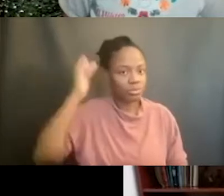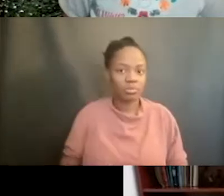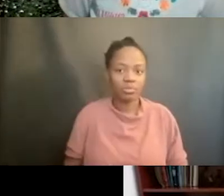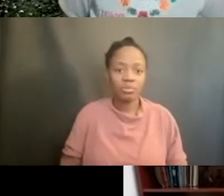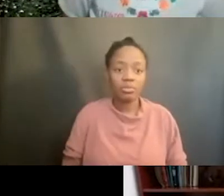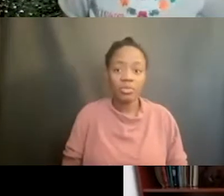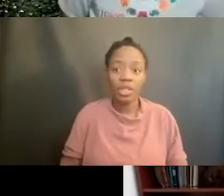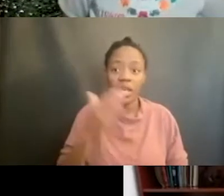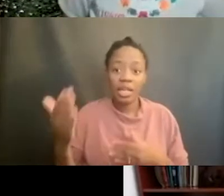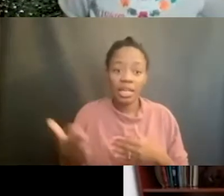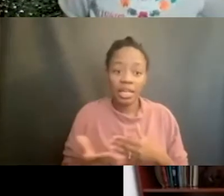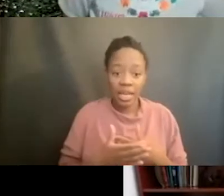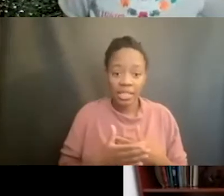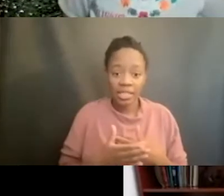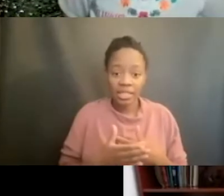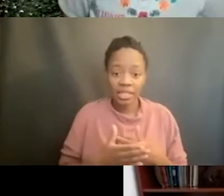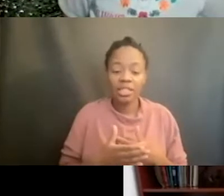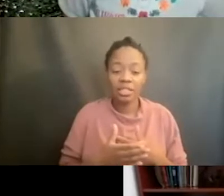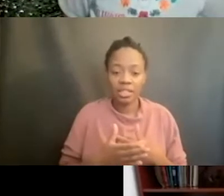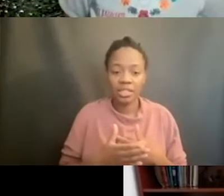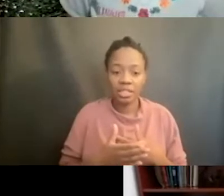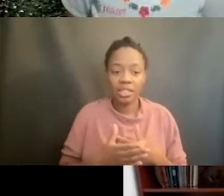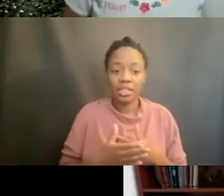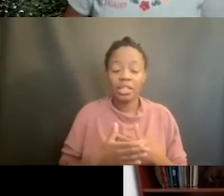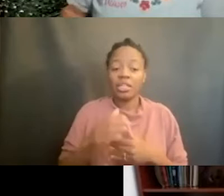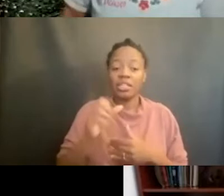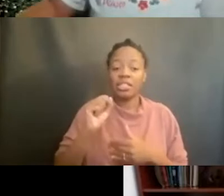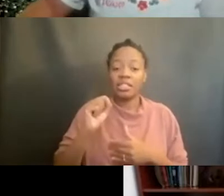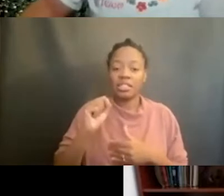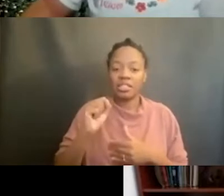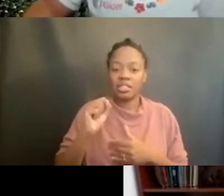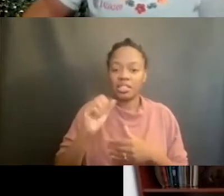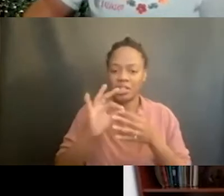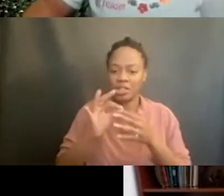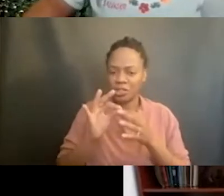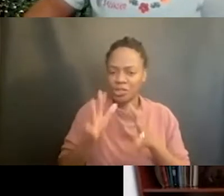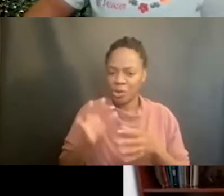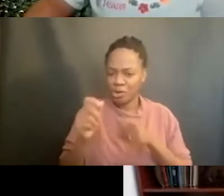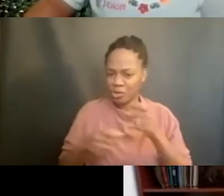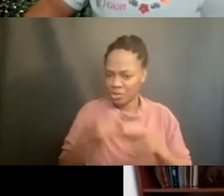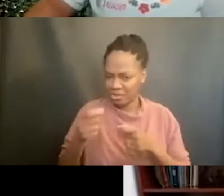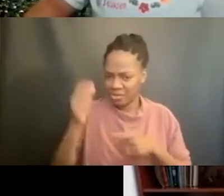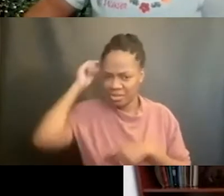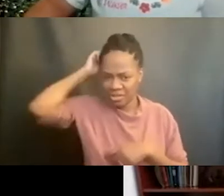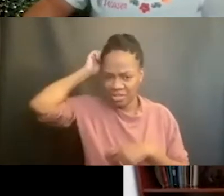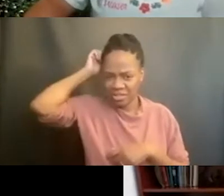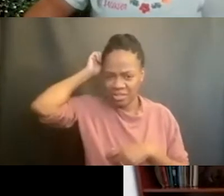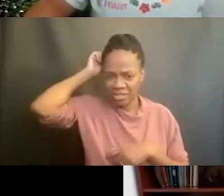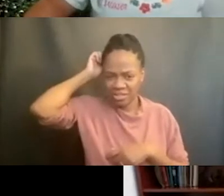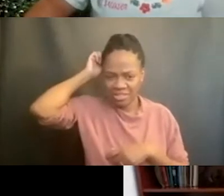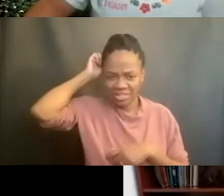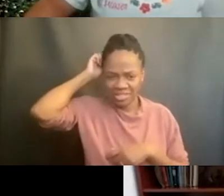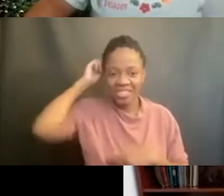Next, we have Stephanie Lemus, a faculty member in Central American Studies, Central American Transborder Studies now. She's also